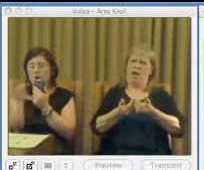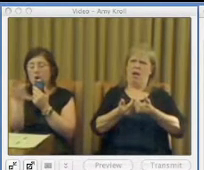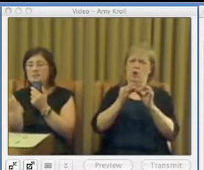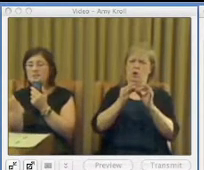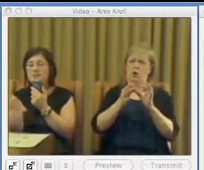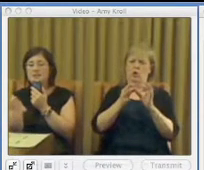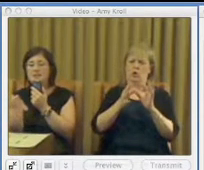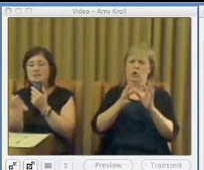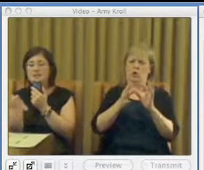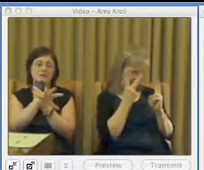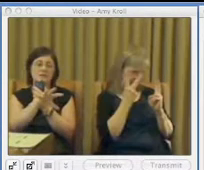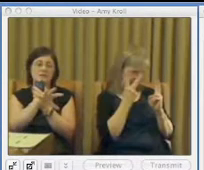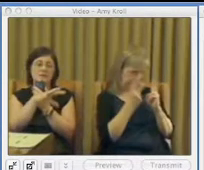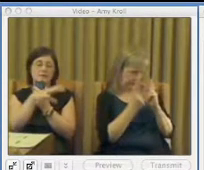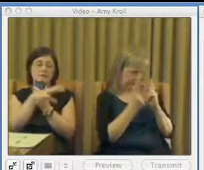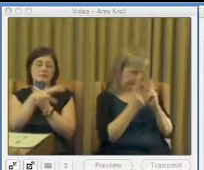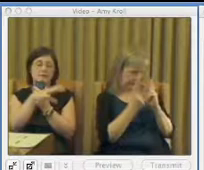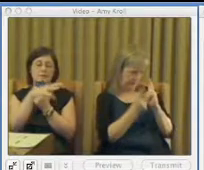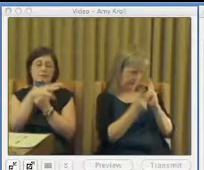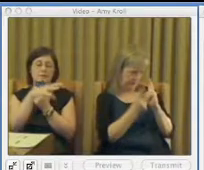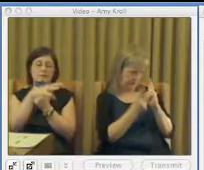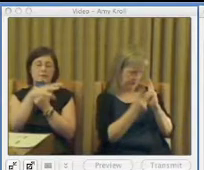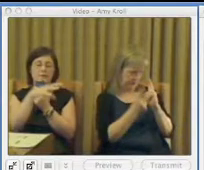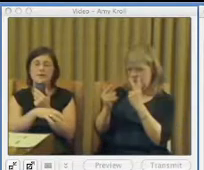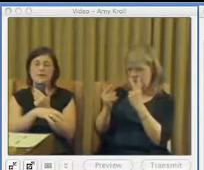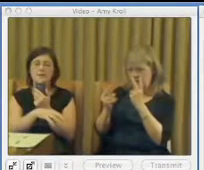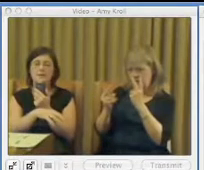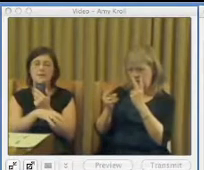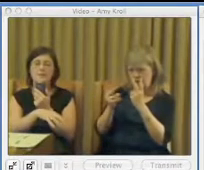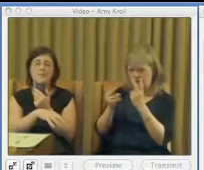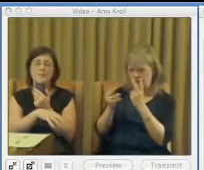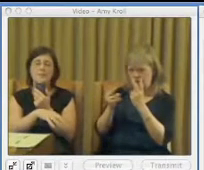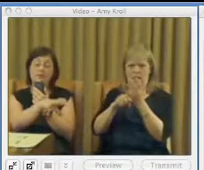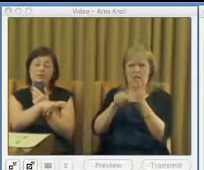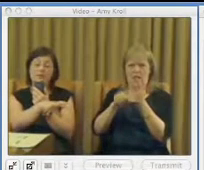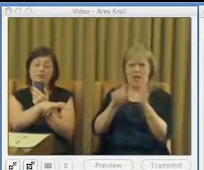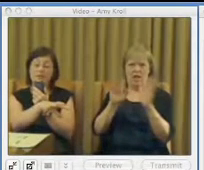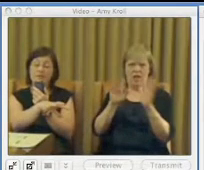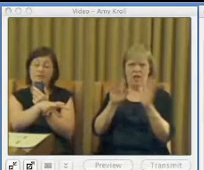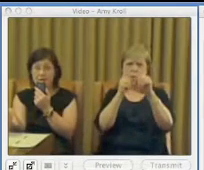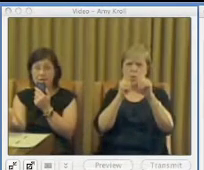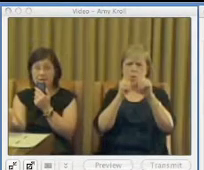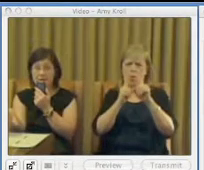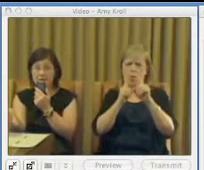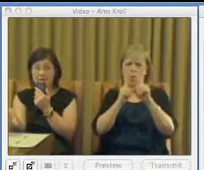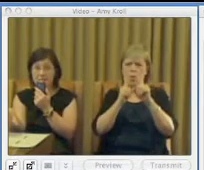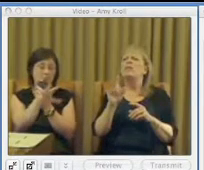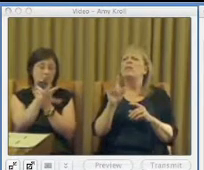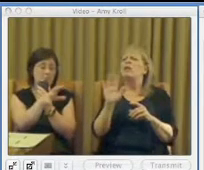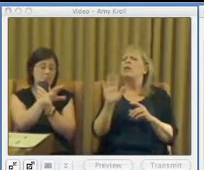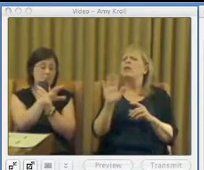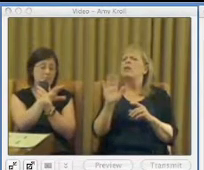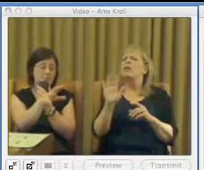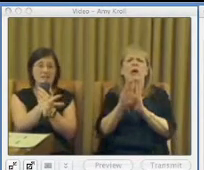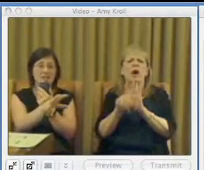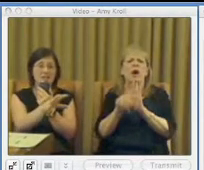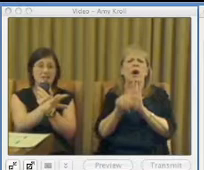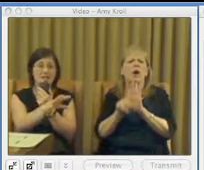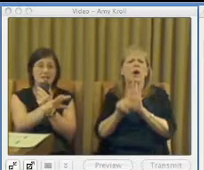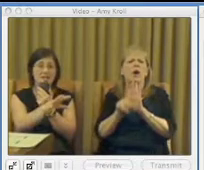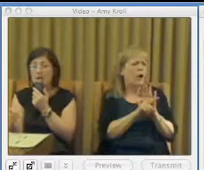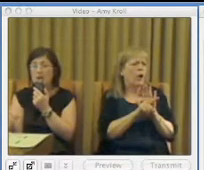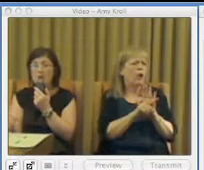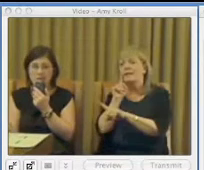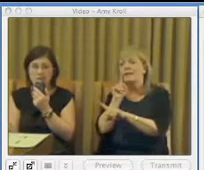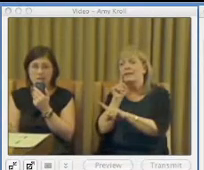recognize the goals and the frames of reference of the participants. So in our